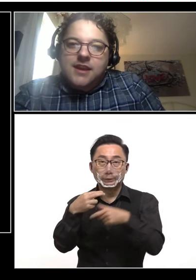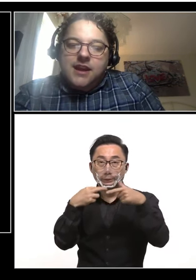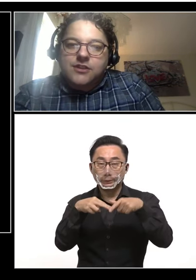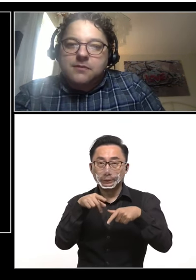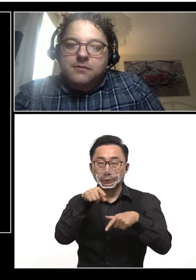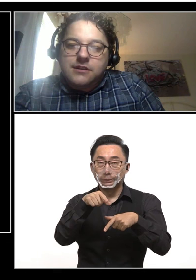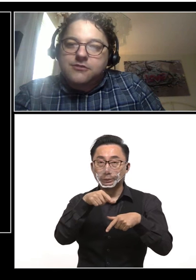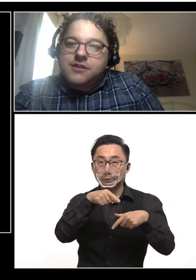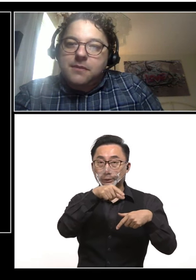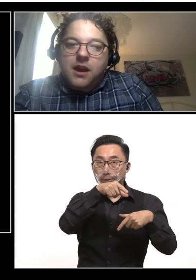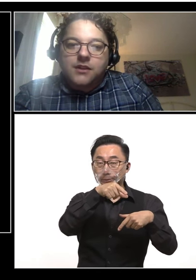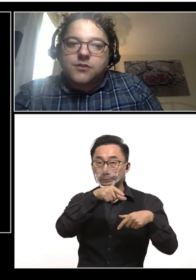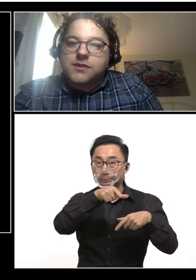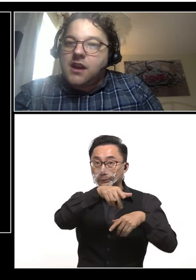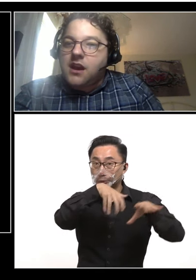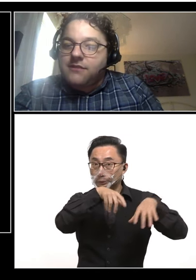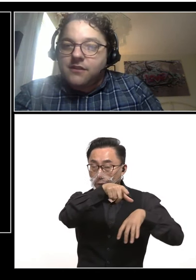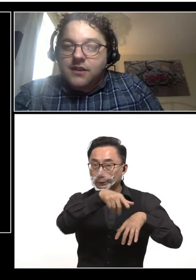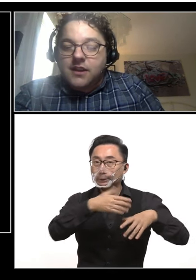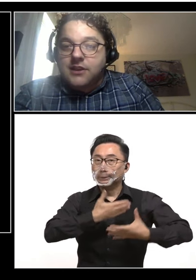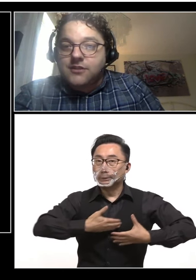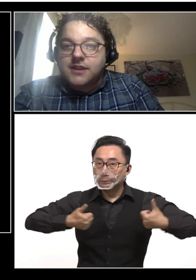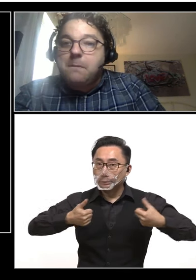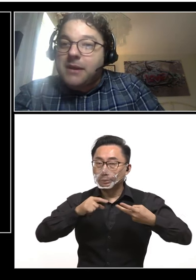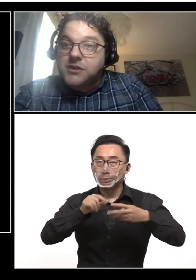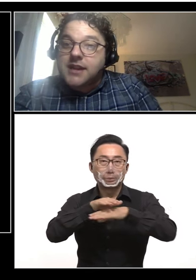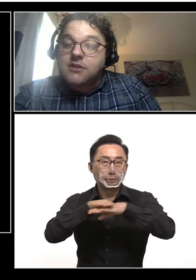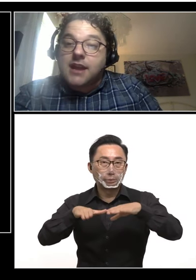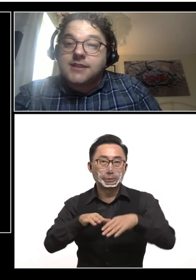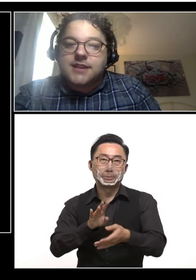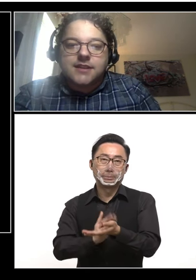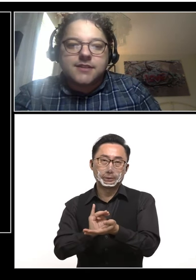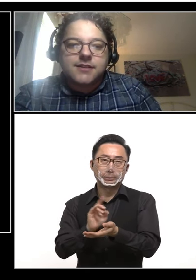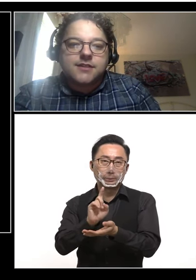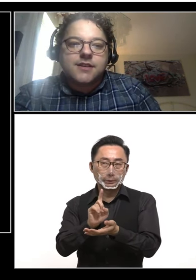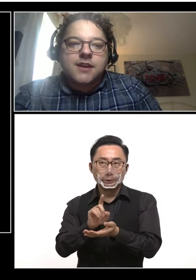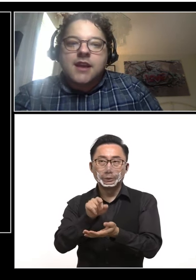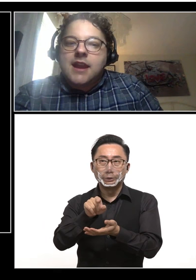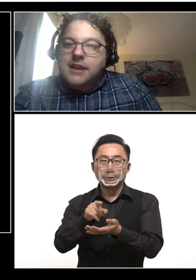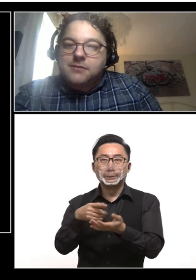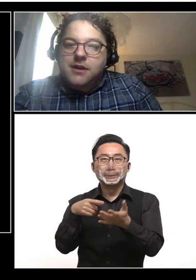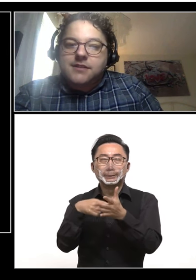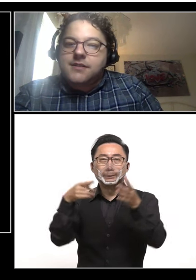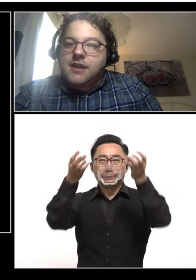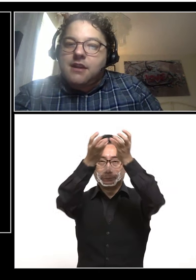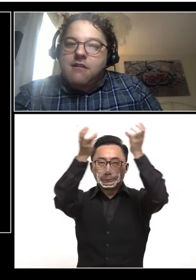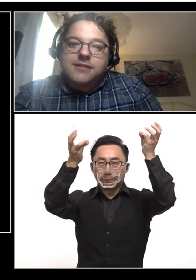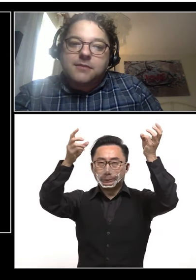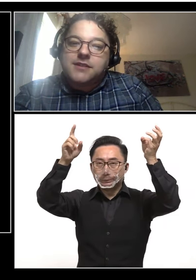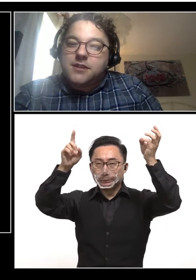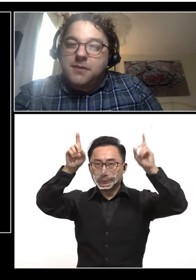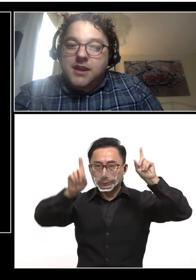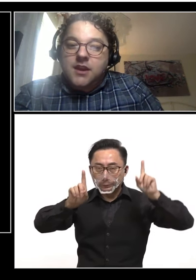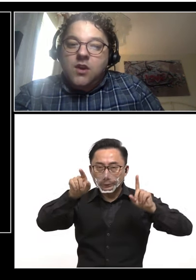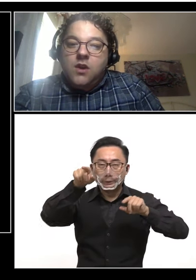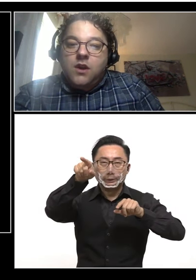the electricity pylons. We see a high level of electricity and building related incidents. Landmines, there are estimated